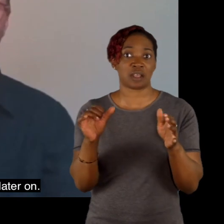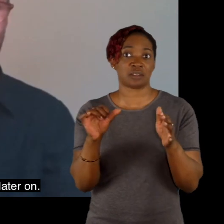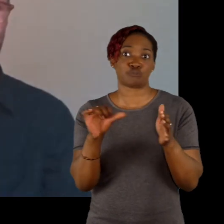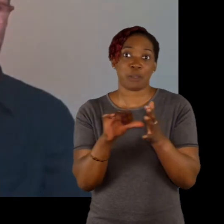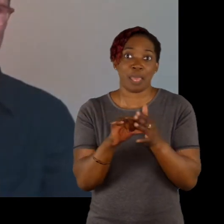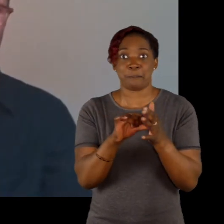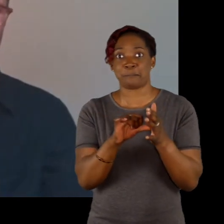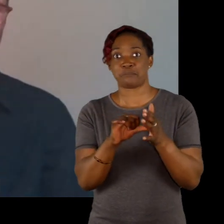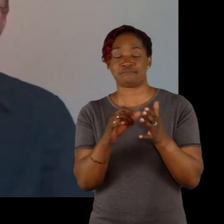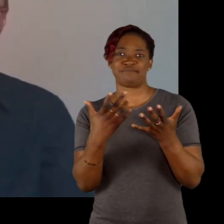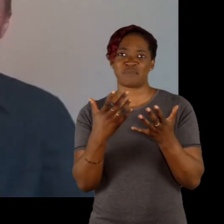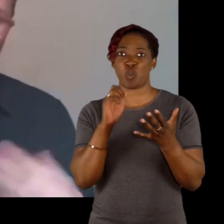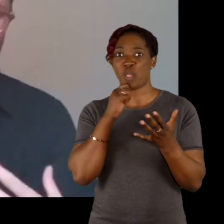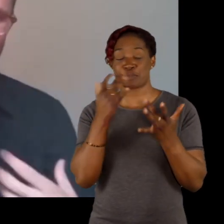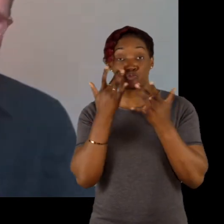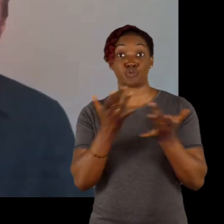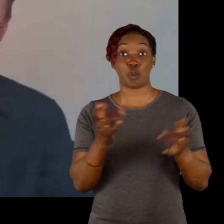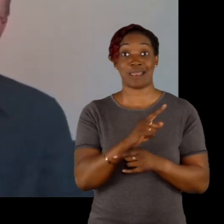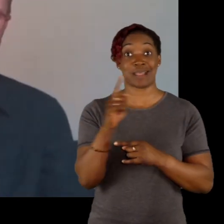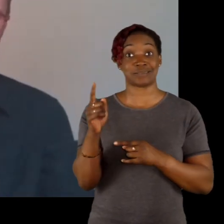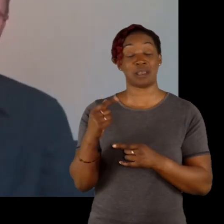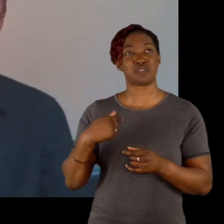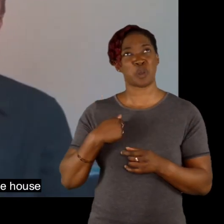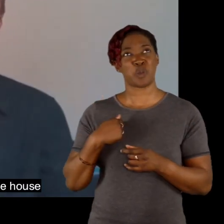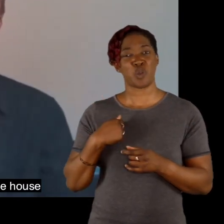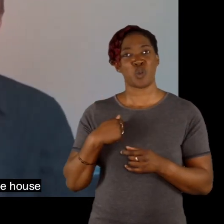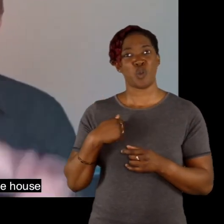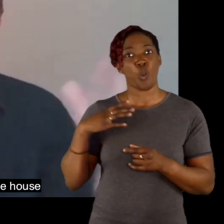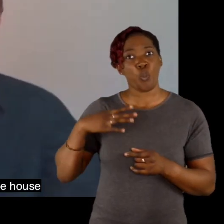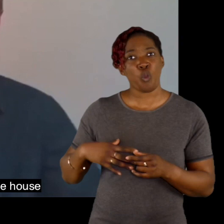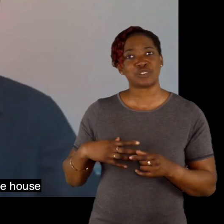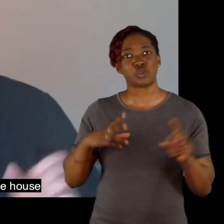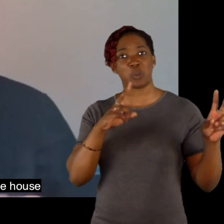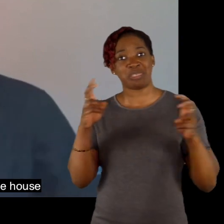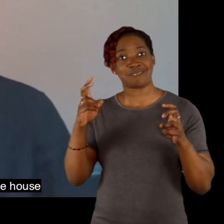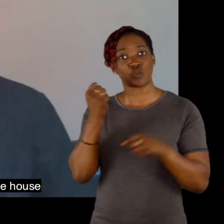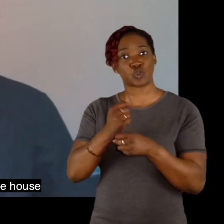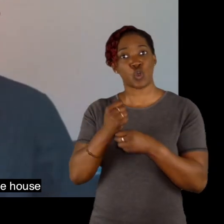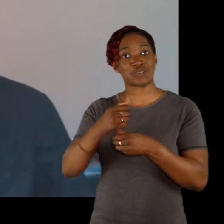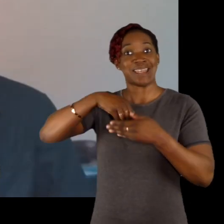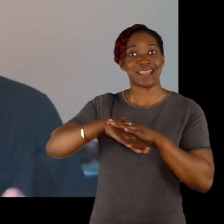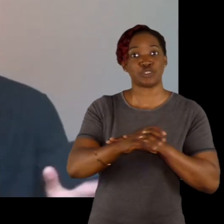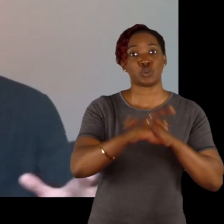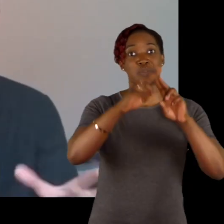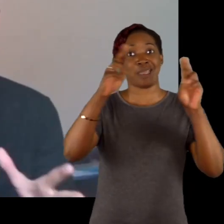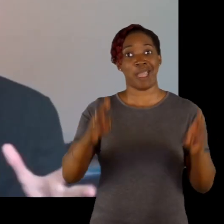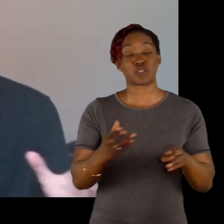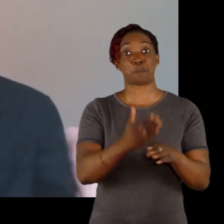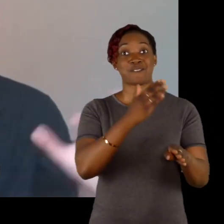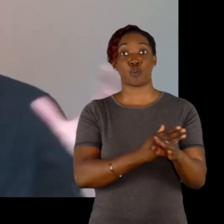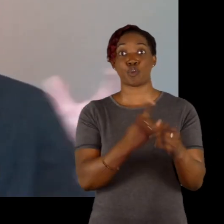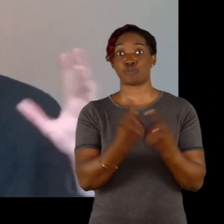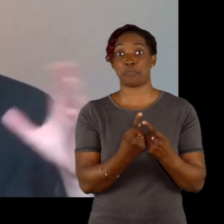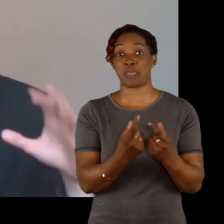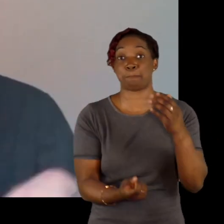on. So overall, my intent with the music was to hear a theme for George as he enters the house before there's some sort of